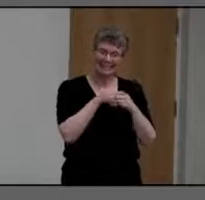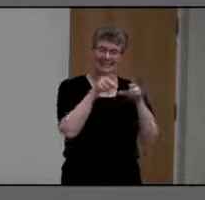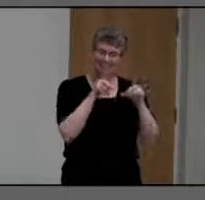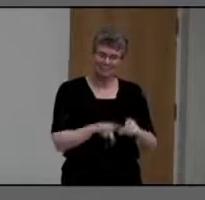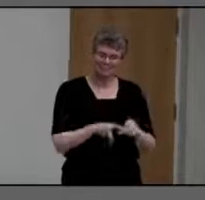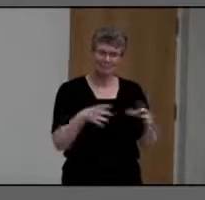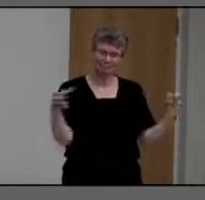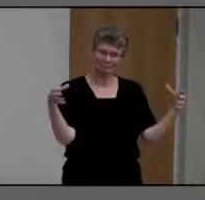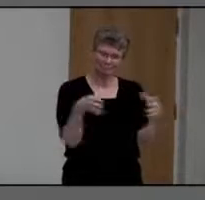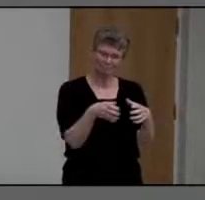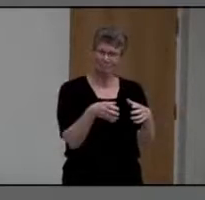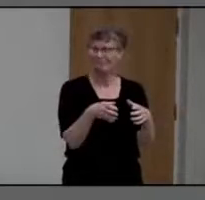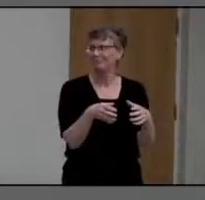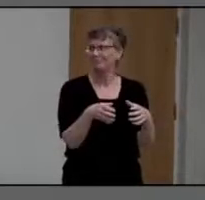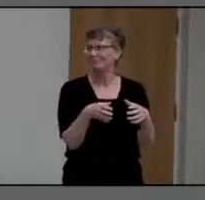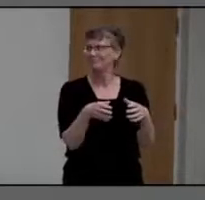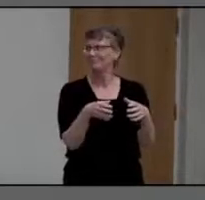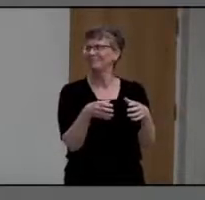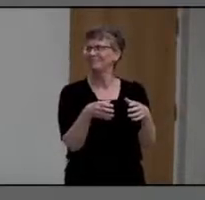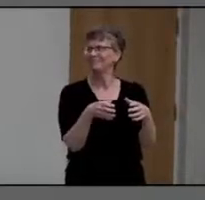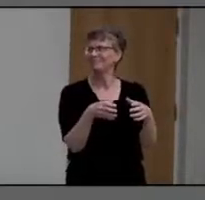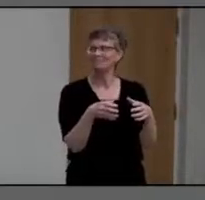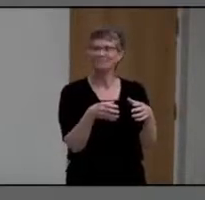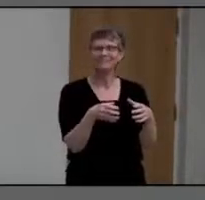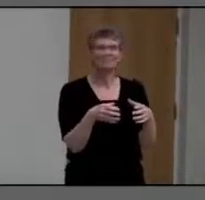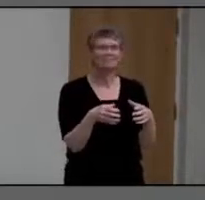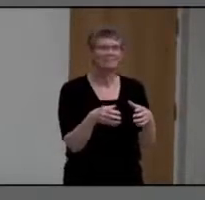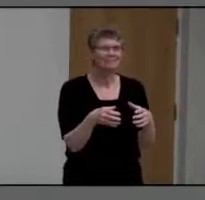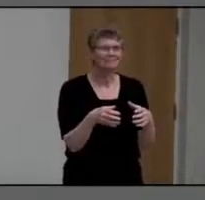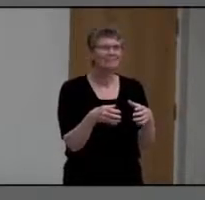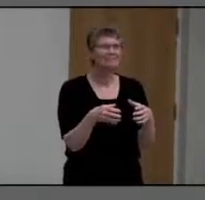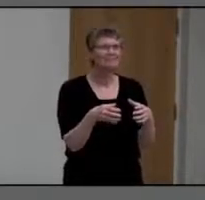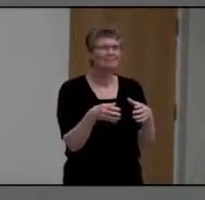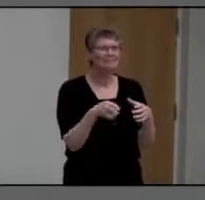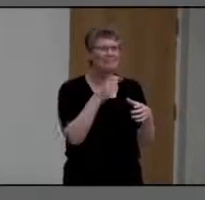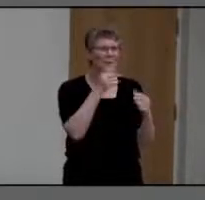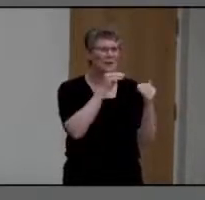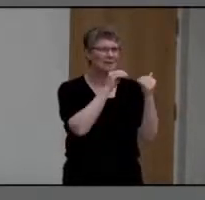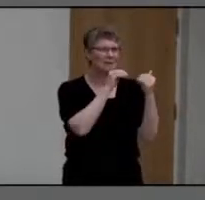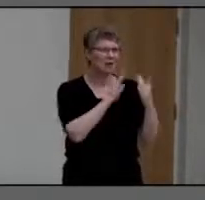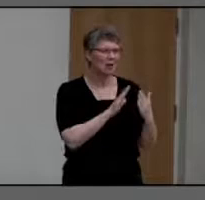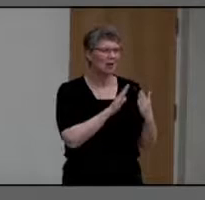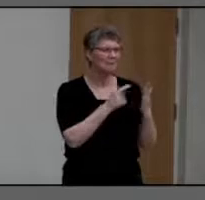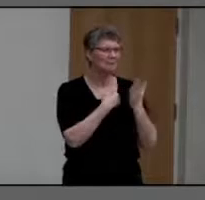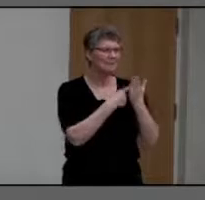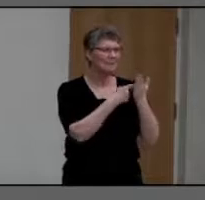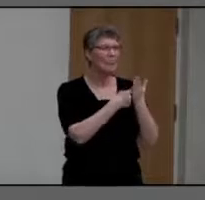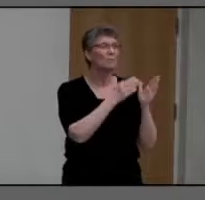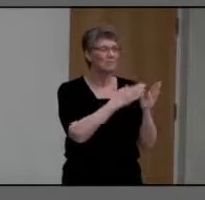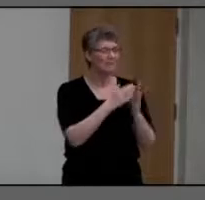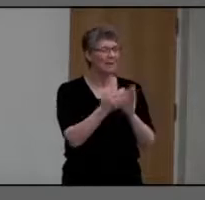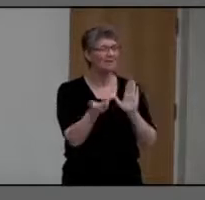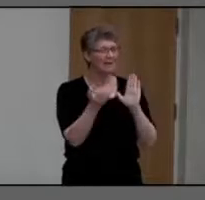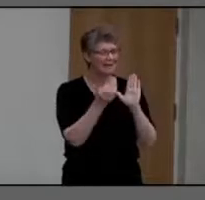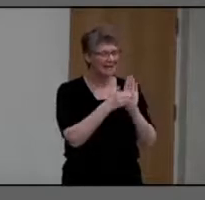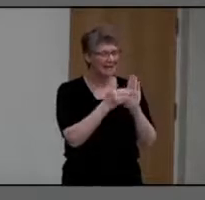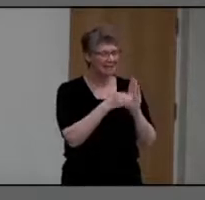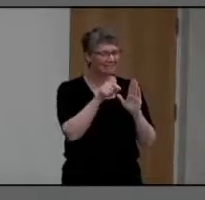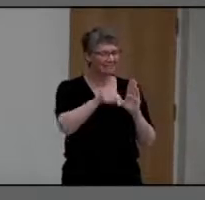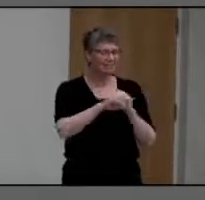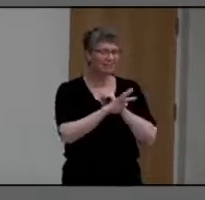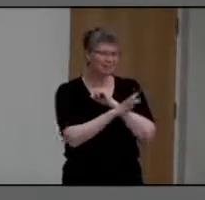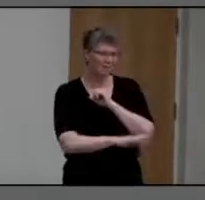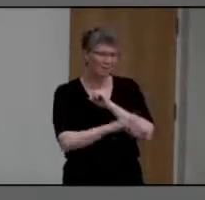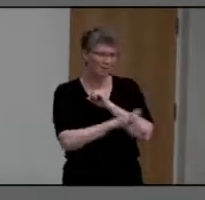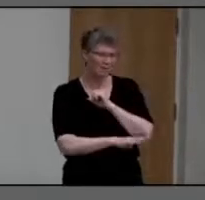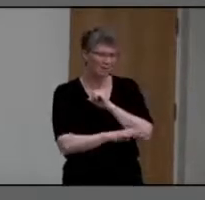know if Stan Blade is still here, but Stan and I were talking earlier. We're planning one for the fall. I'm going to make sure that it